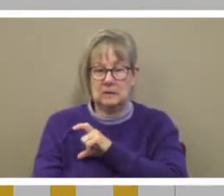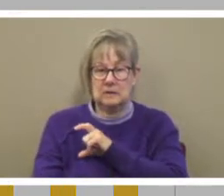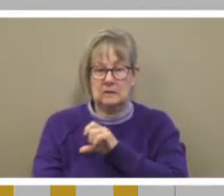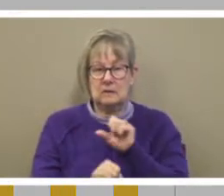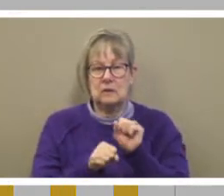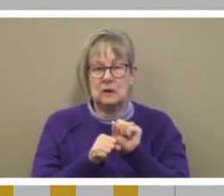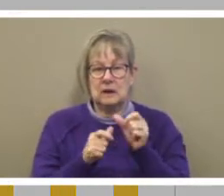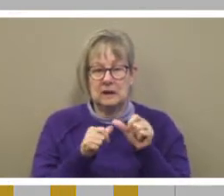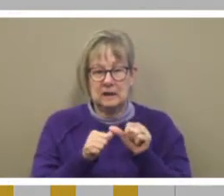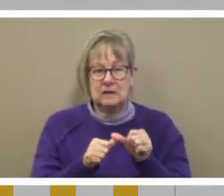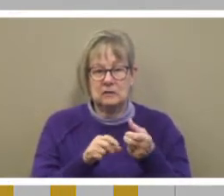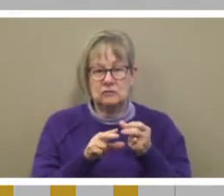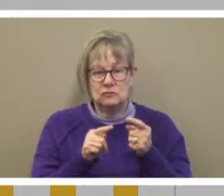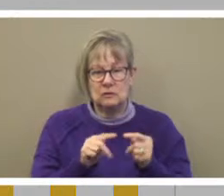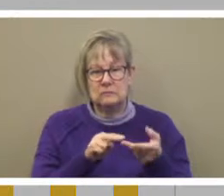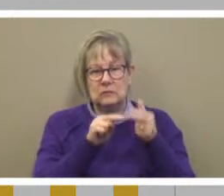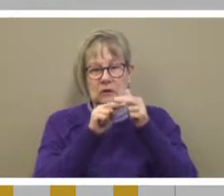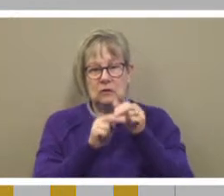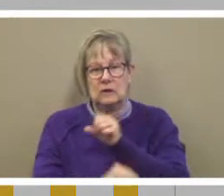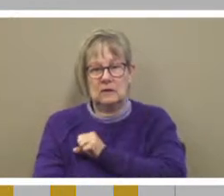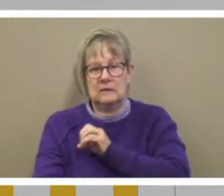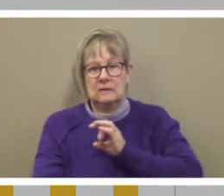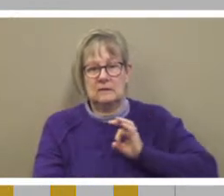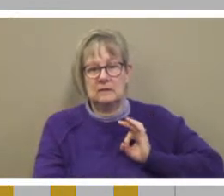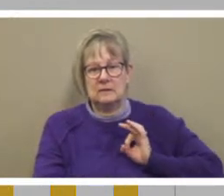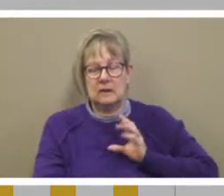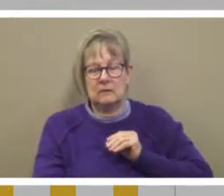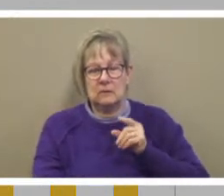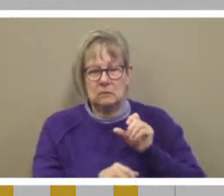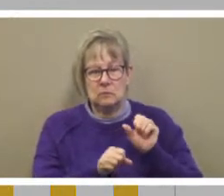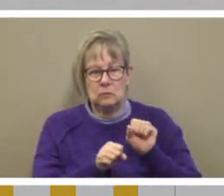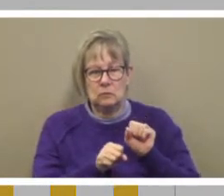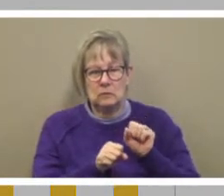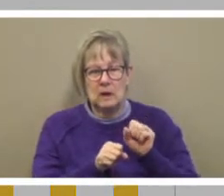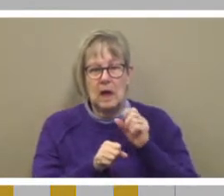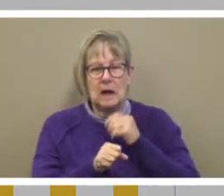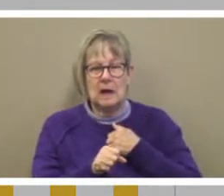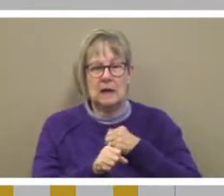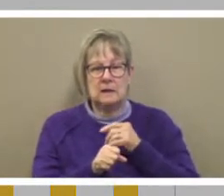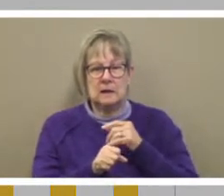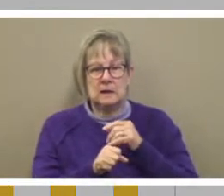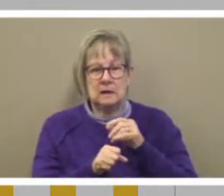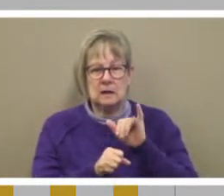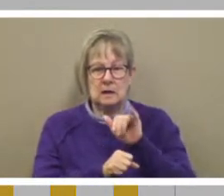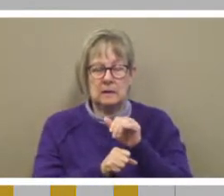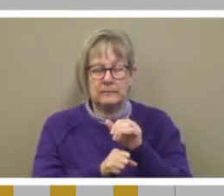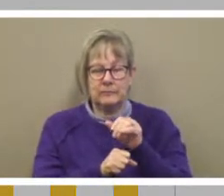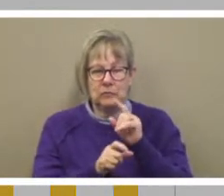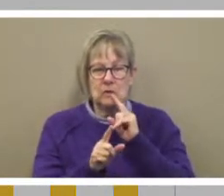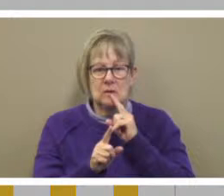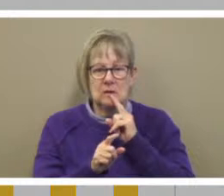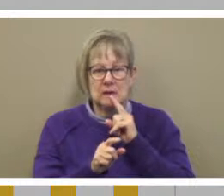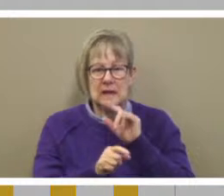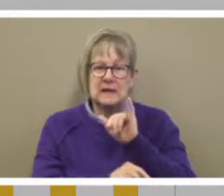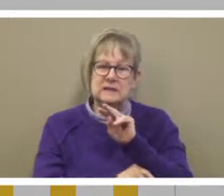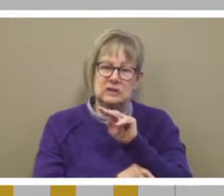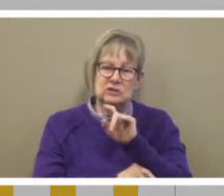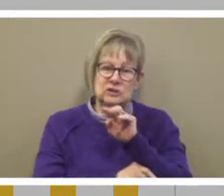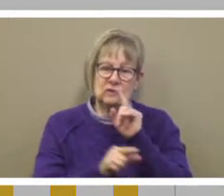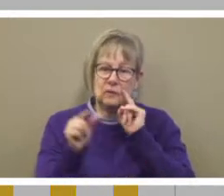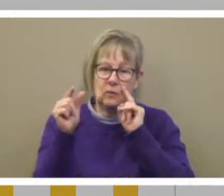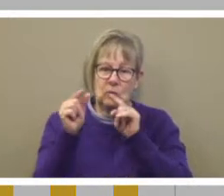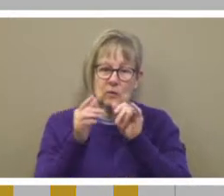on staffing. We had the Net 30 Promise initiative that was started, but we did see